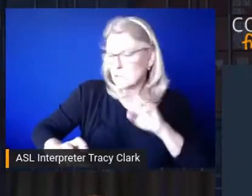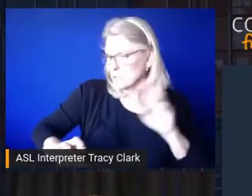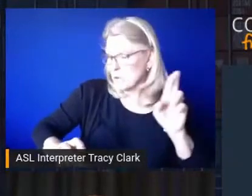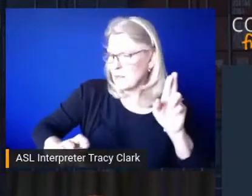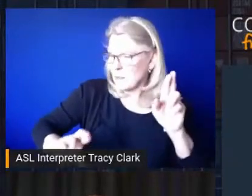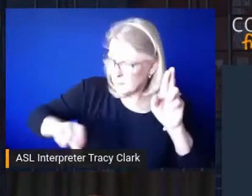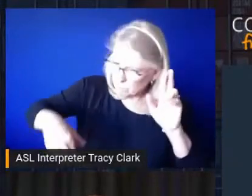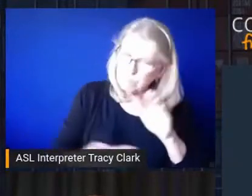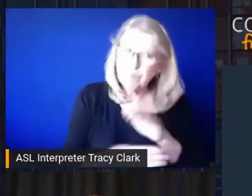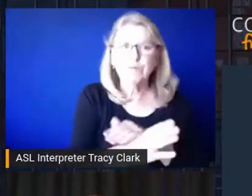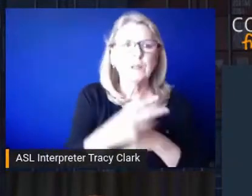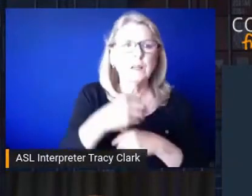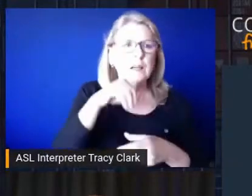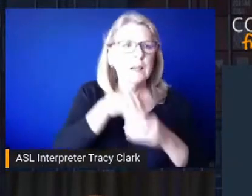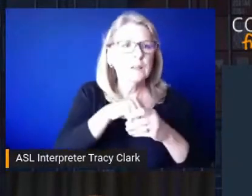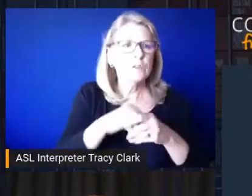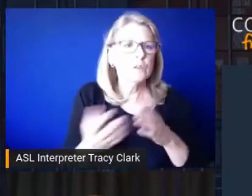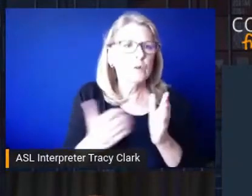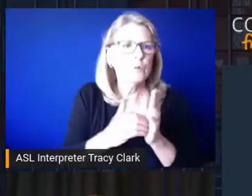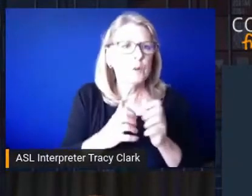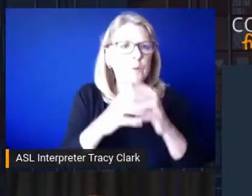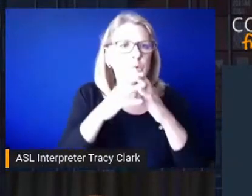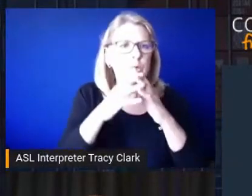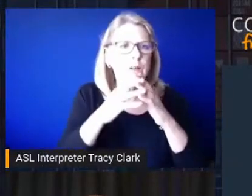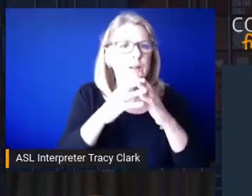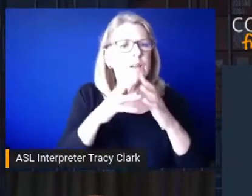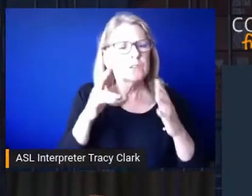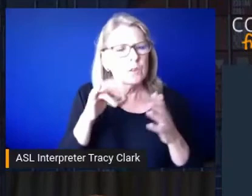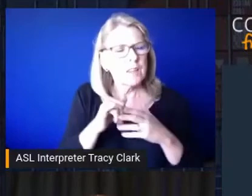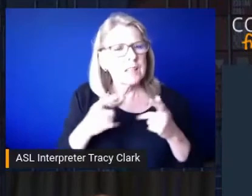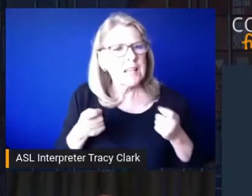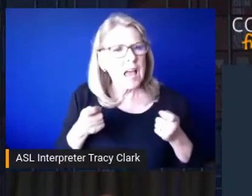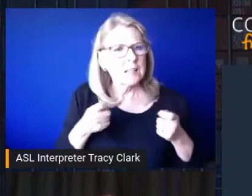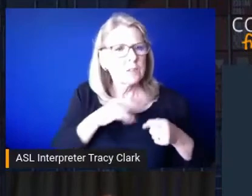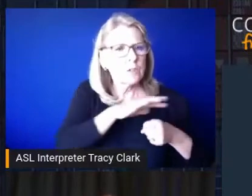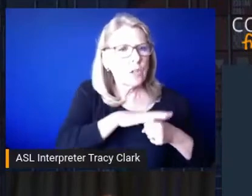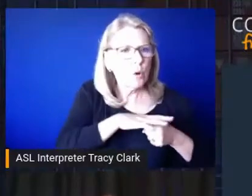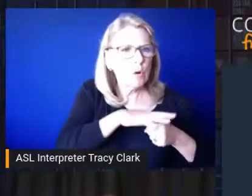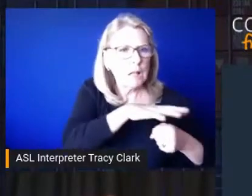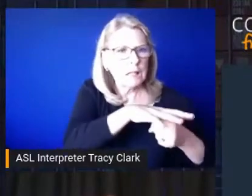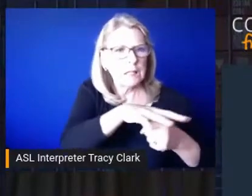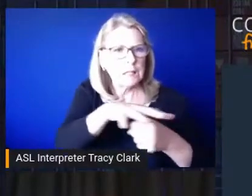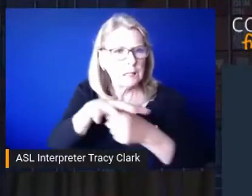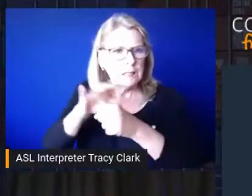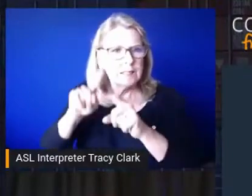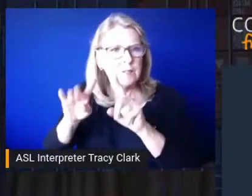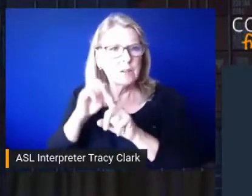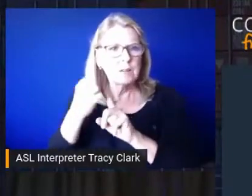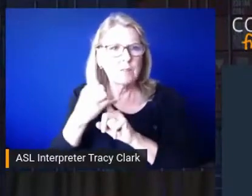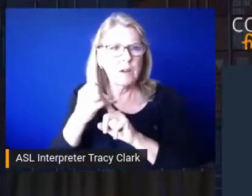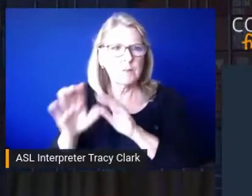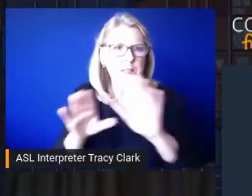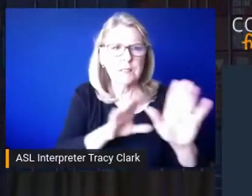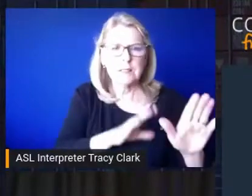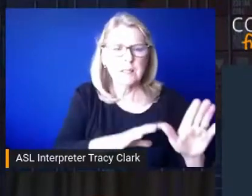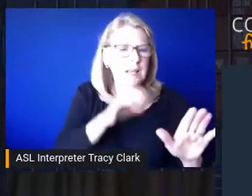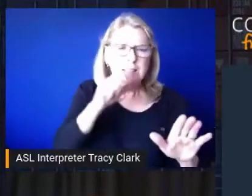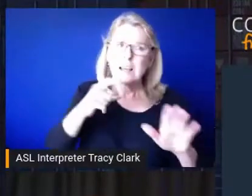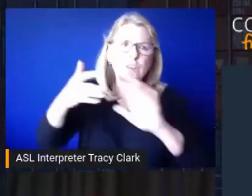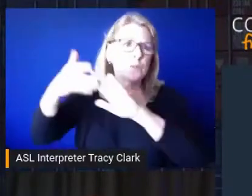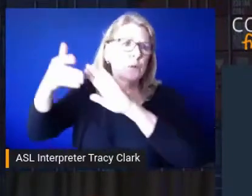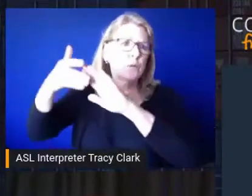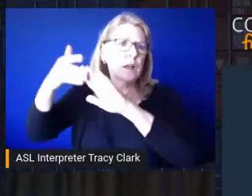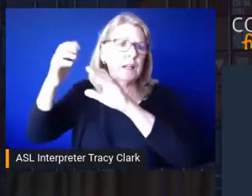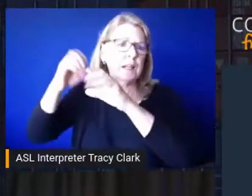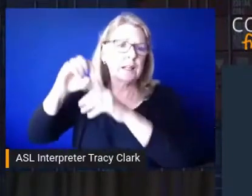it's all handling that locally on those environments. And so it doesn't have to be running in EKS in the cloud, but it can be